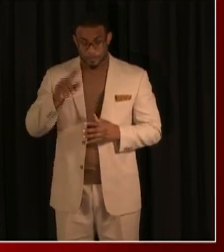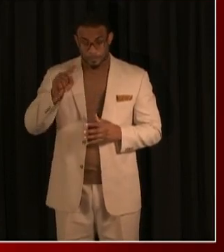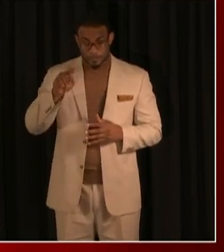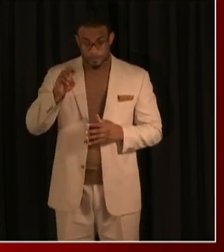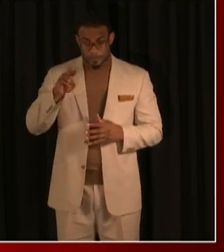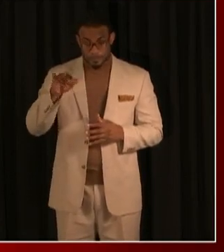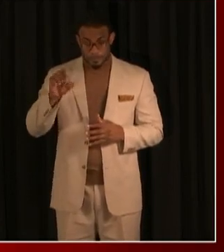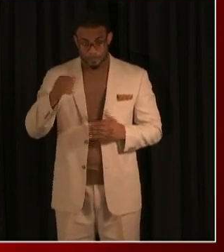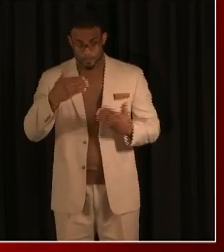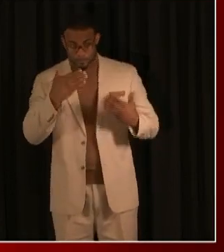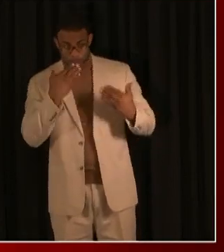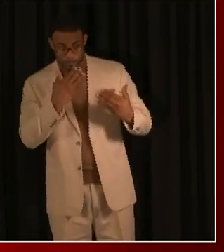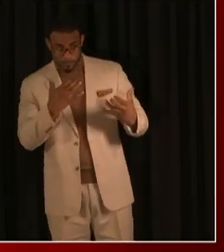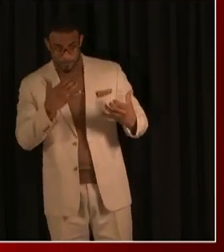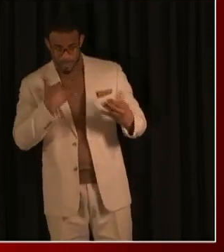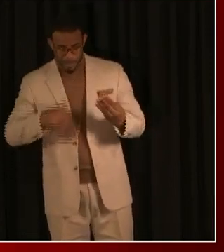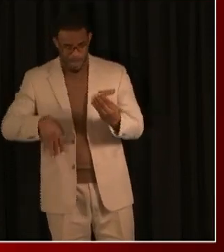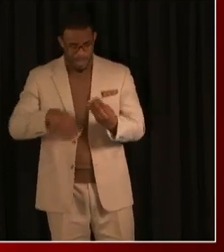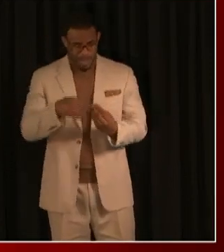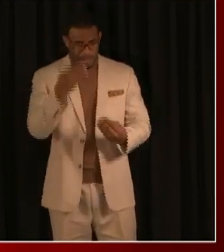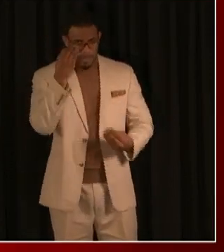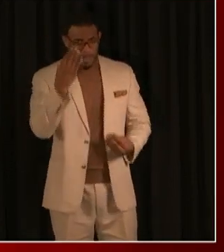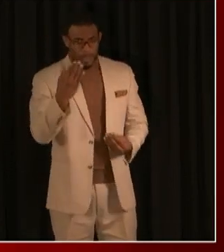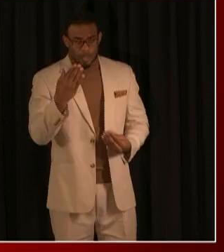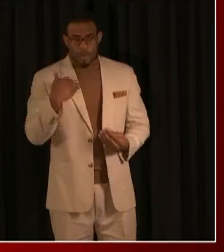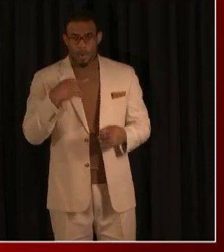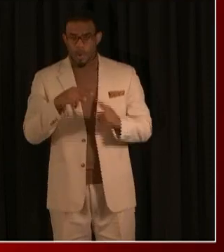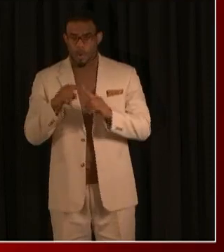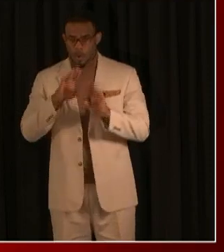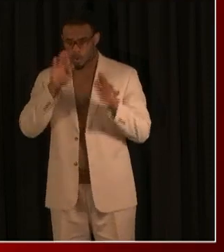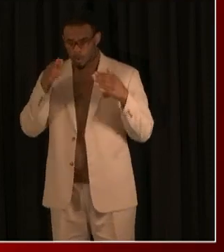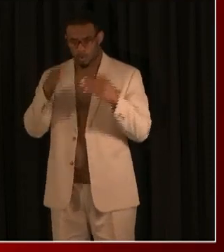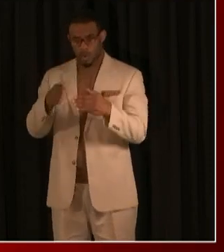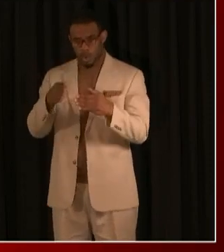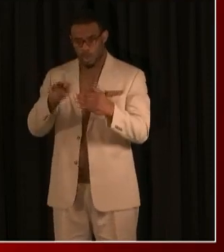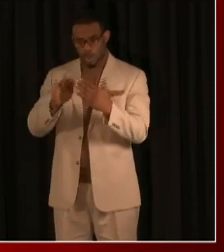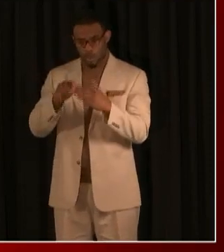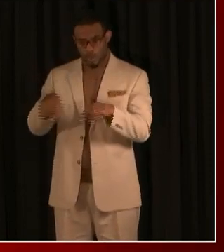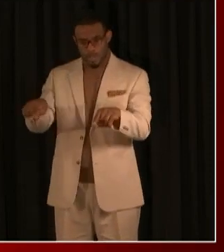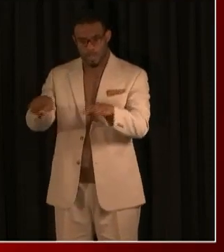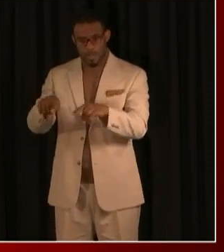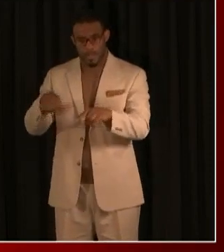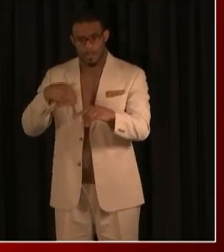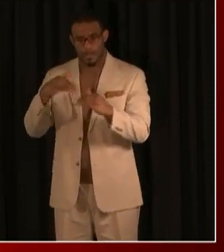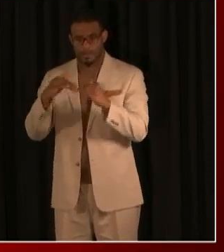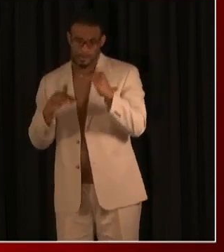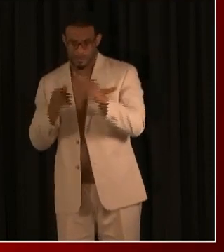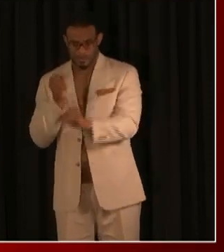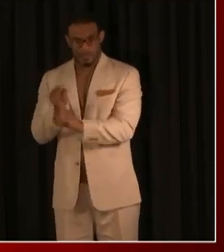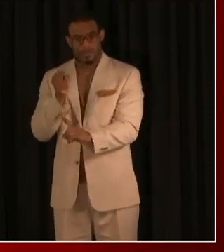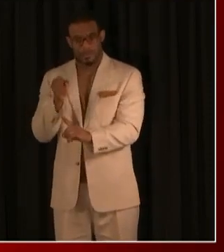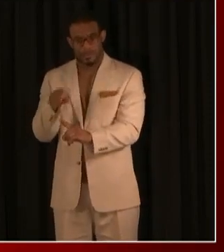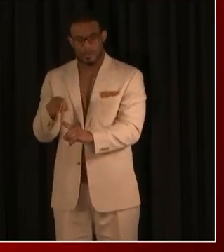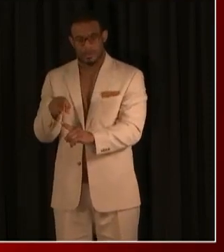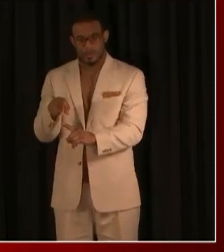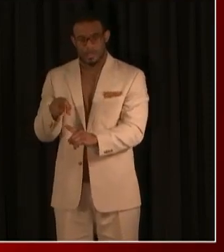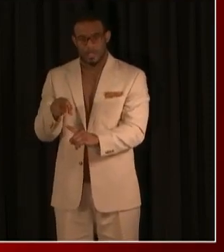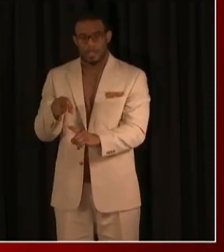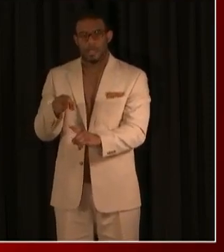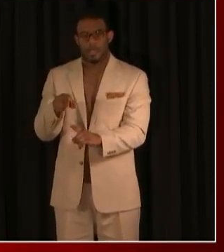Great. Thank you so much. And I just want to add as well, we're also targeting those communities that have been disproportionately hit as